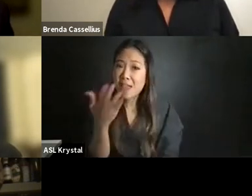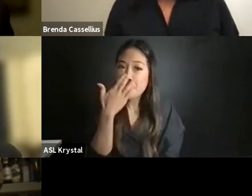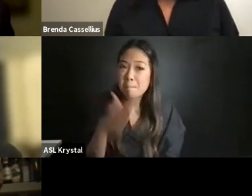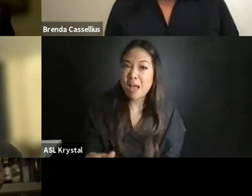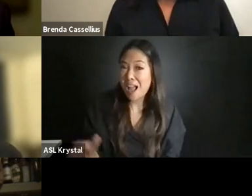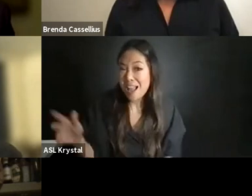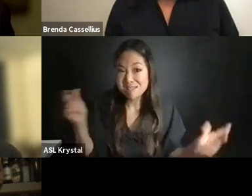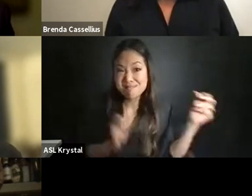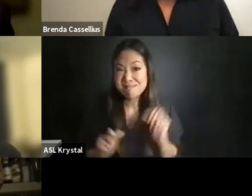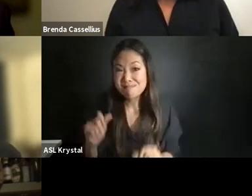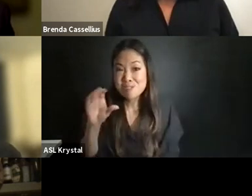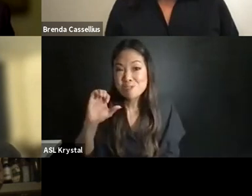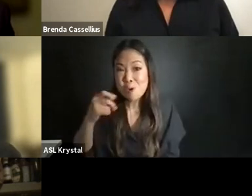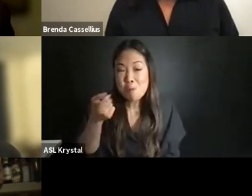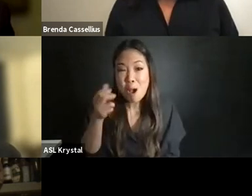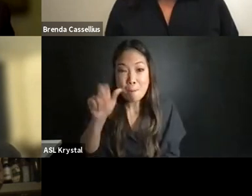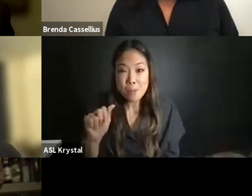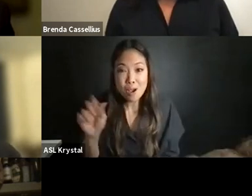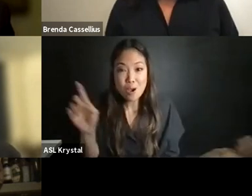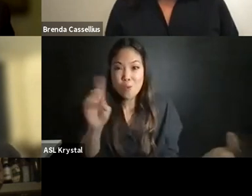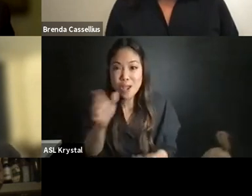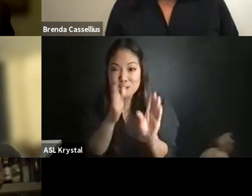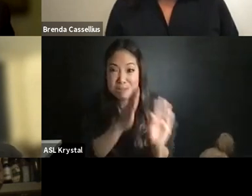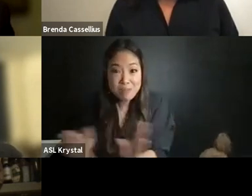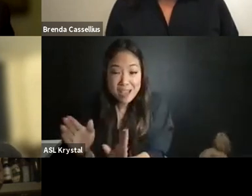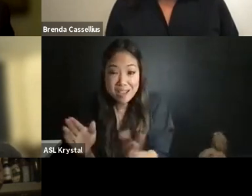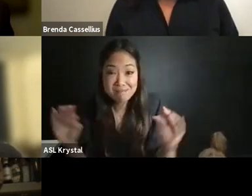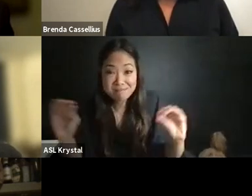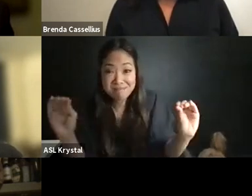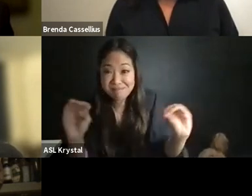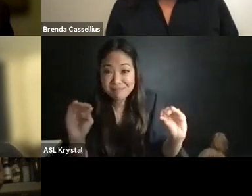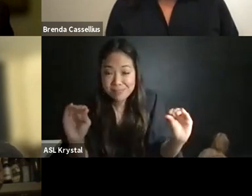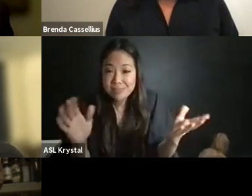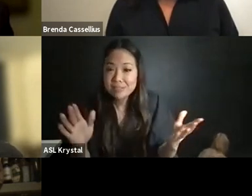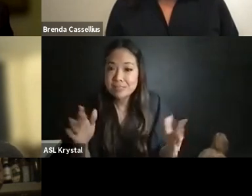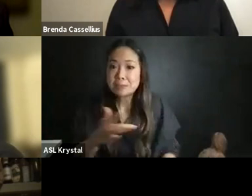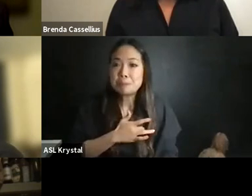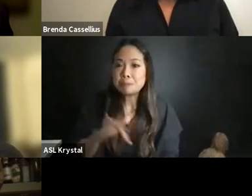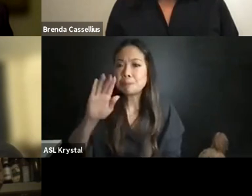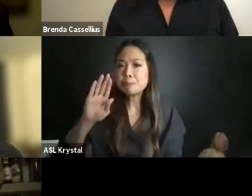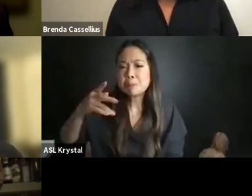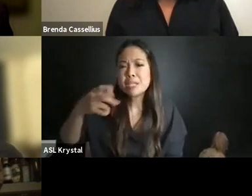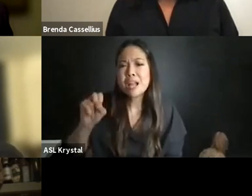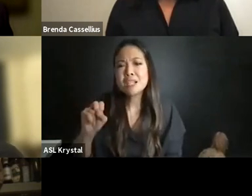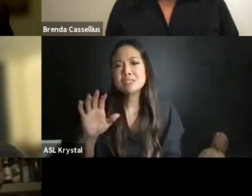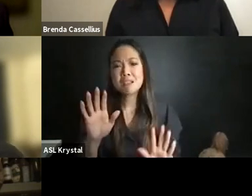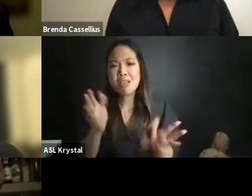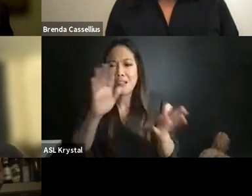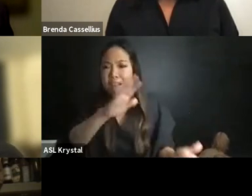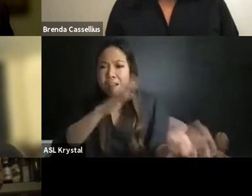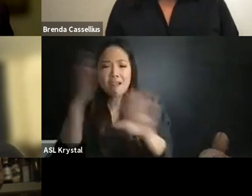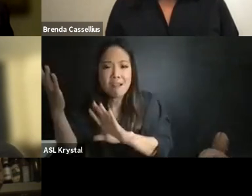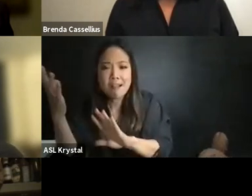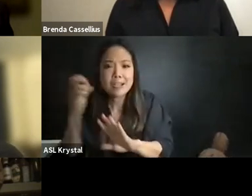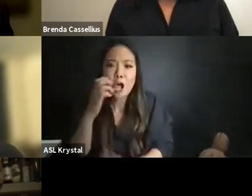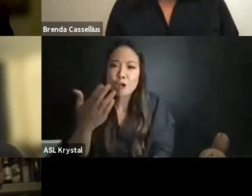plan too often bps delivers nightmares instead of appropriate facilities broken promises